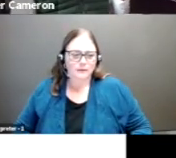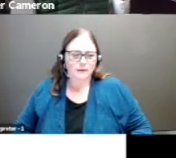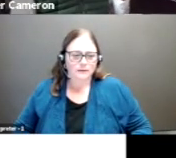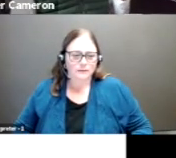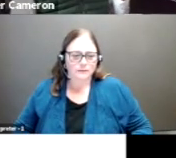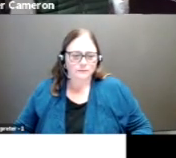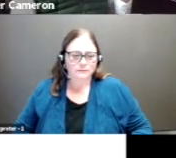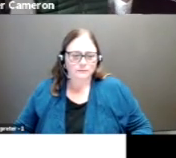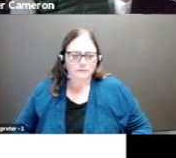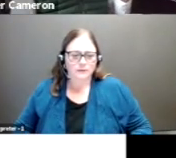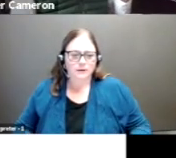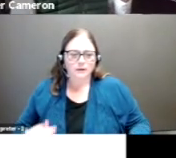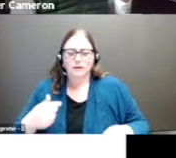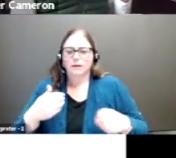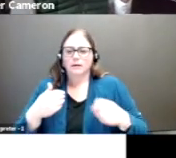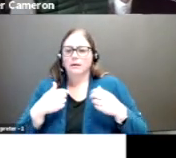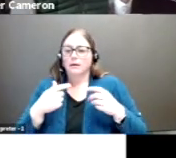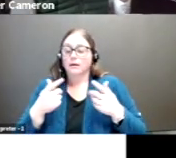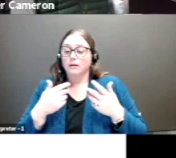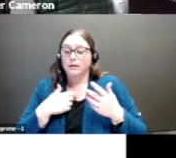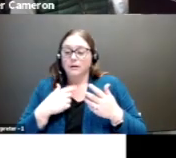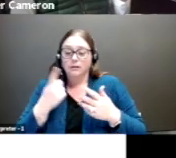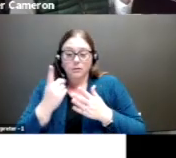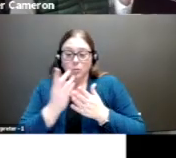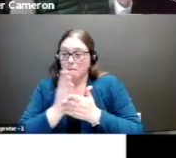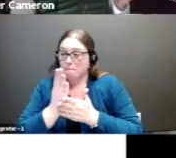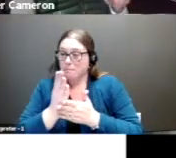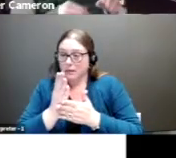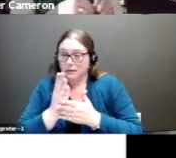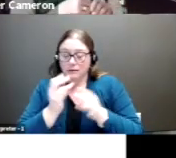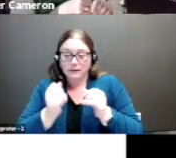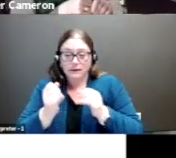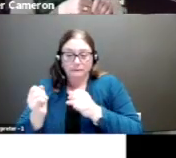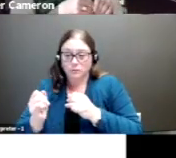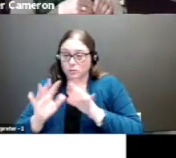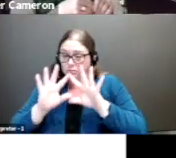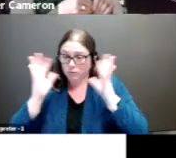are 1 billion members worldwide. It is,